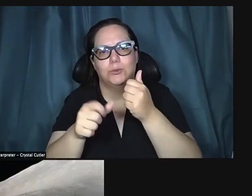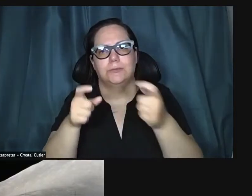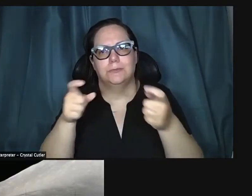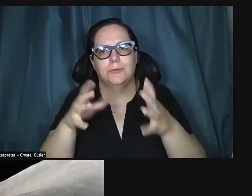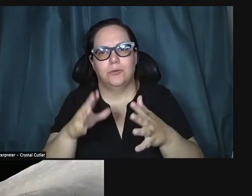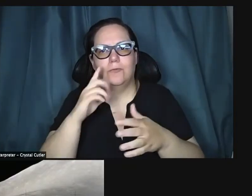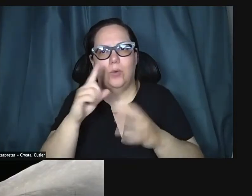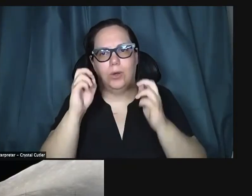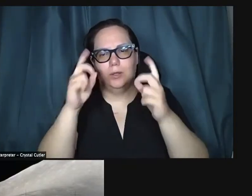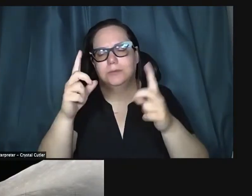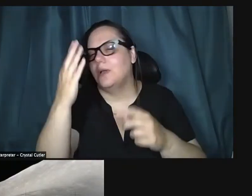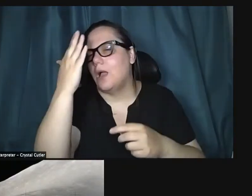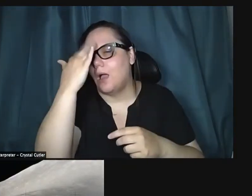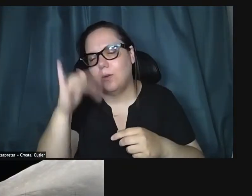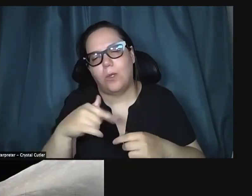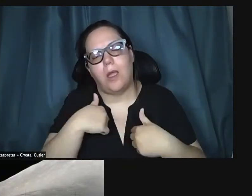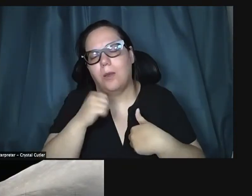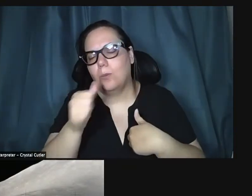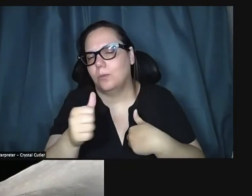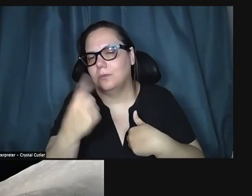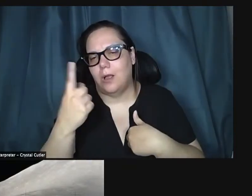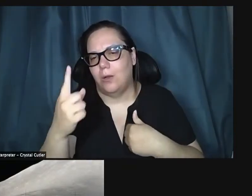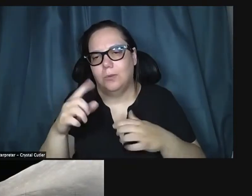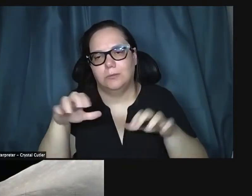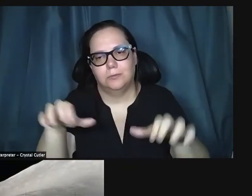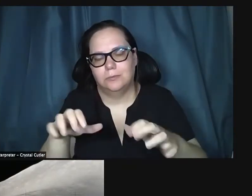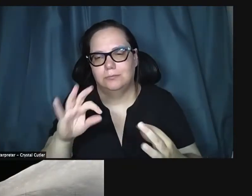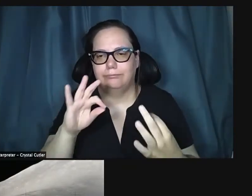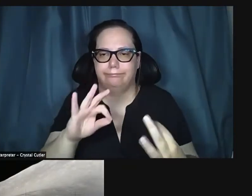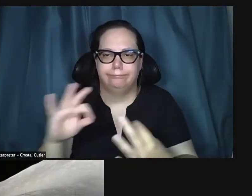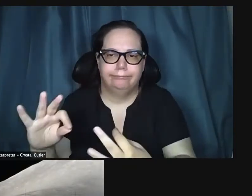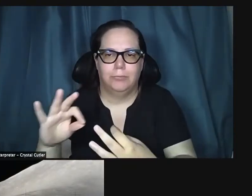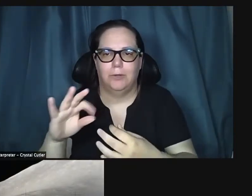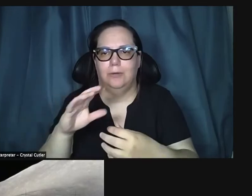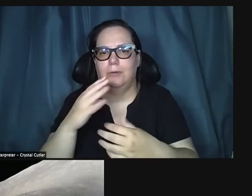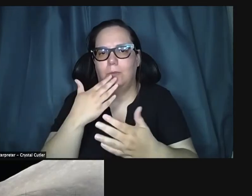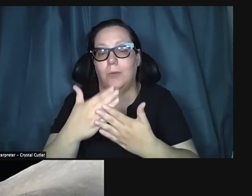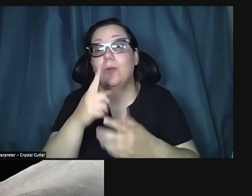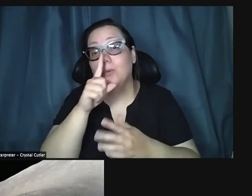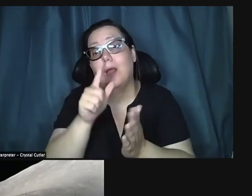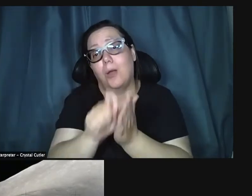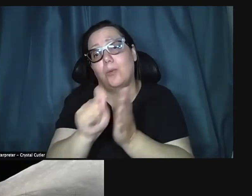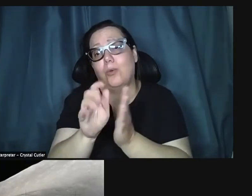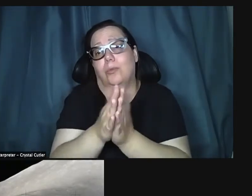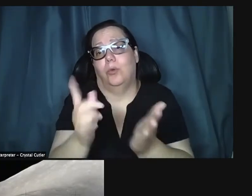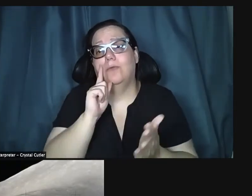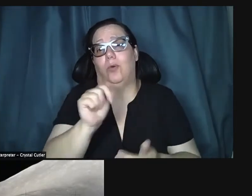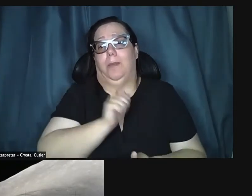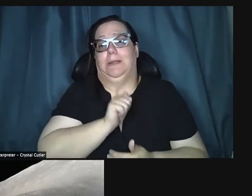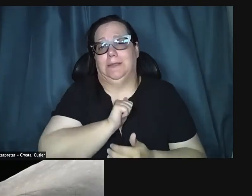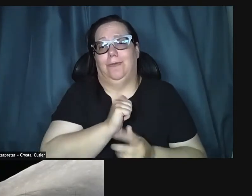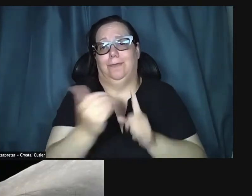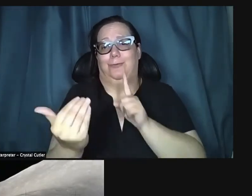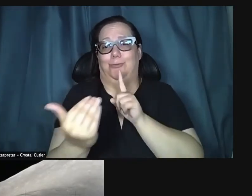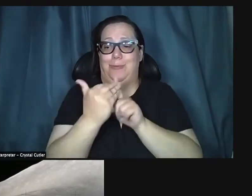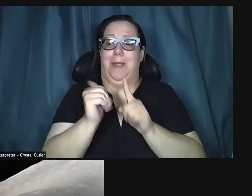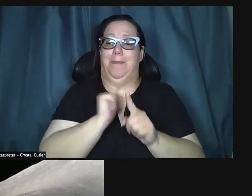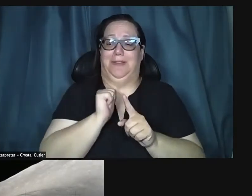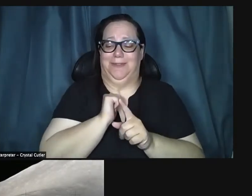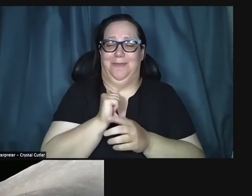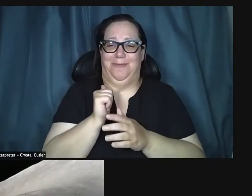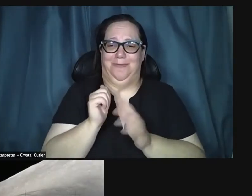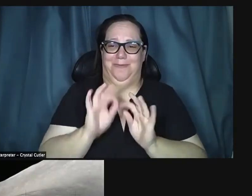didn't always execute well, or I wrote this book for myself to remind myself of what's important. That to